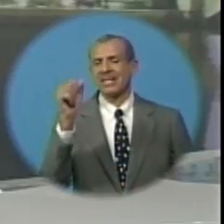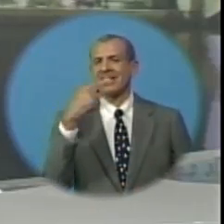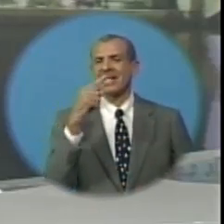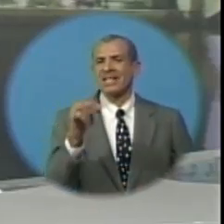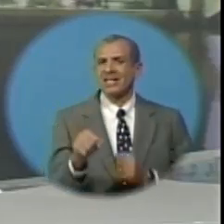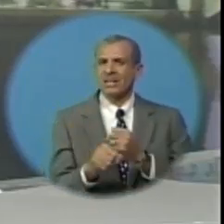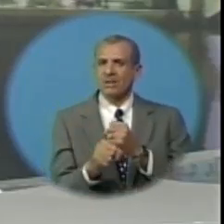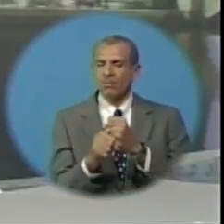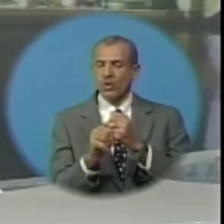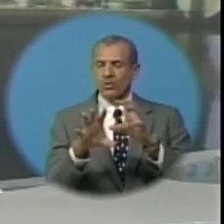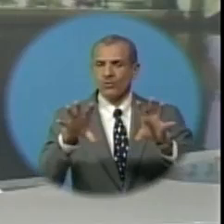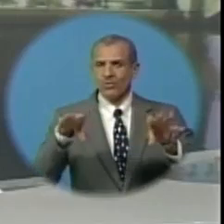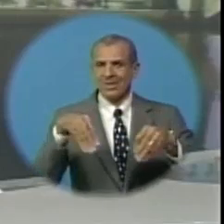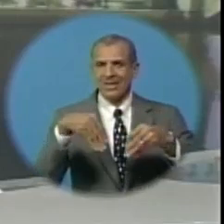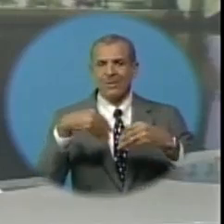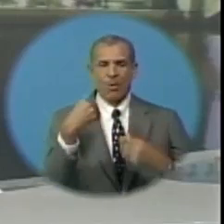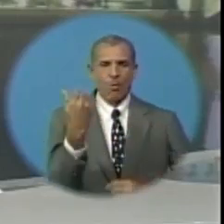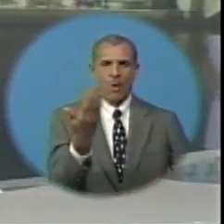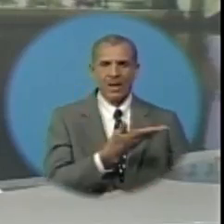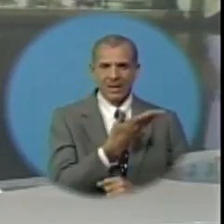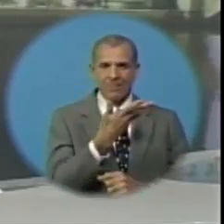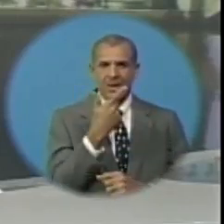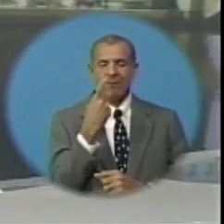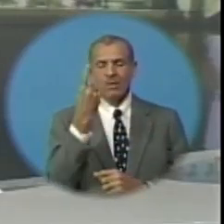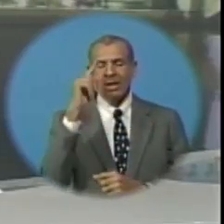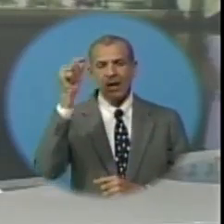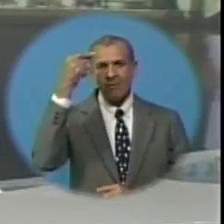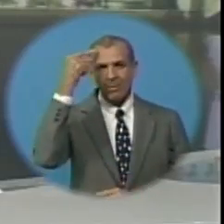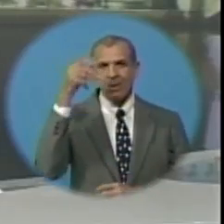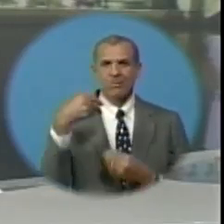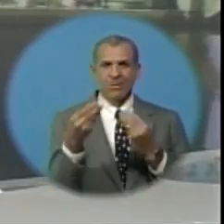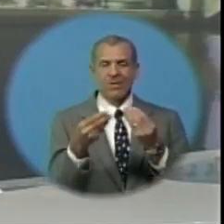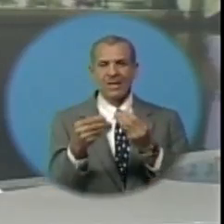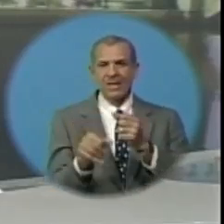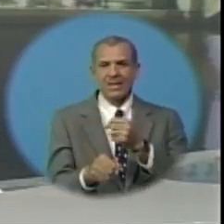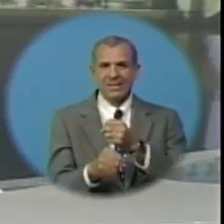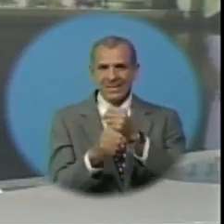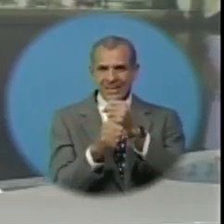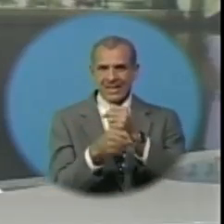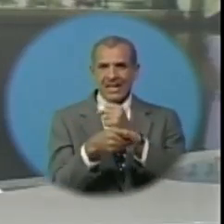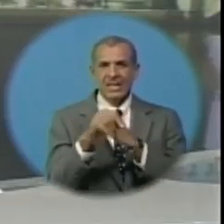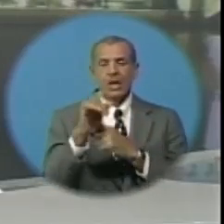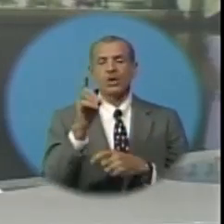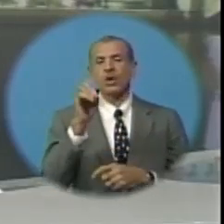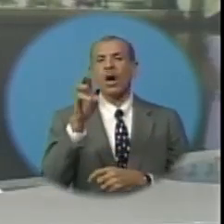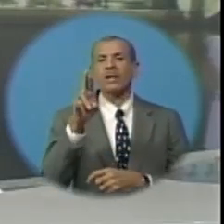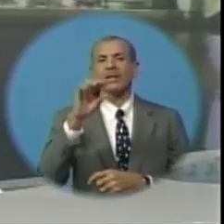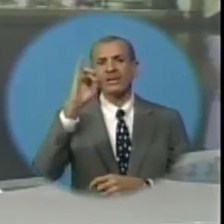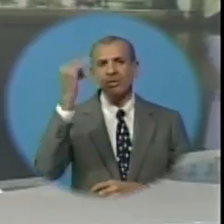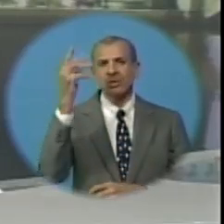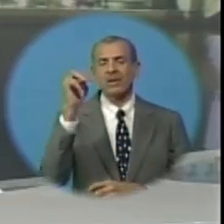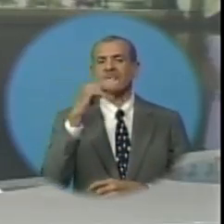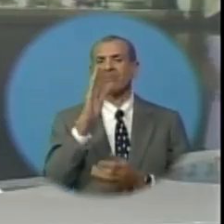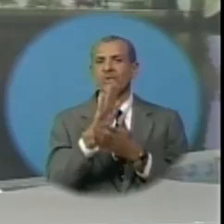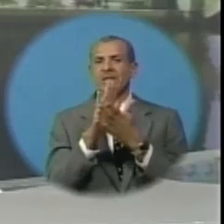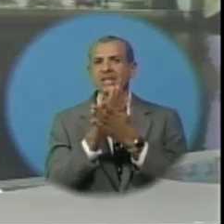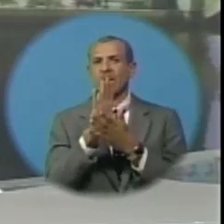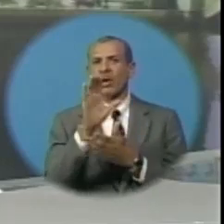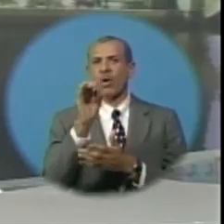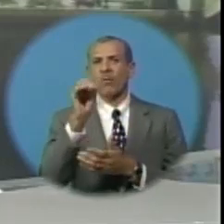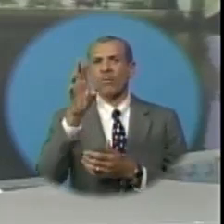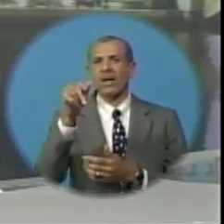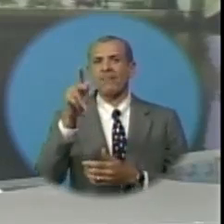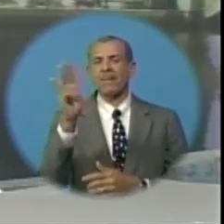support received is a welcome supplement to government-provided assistance. Dr. James praised Corporate Barbados for its acceptance